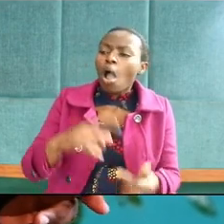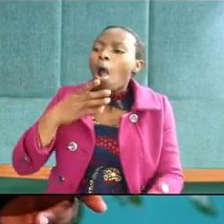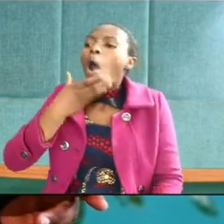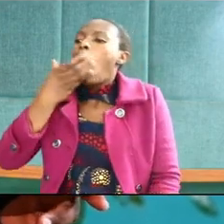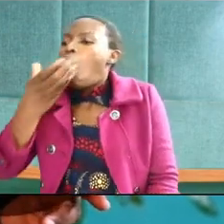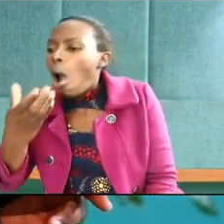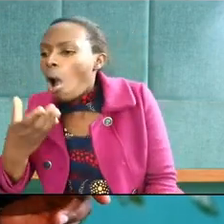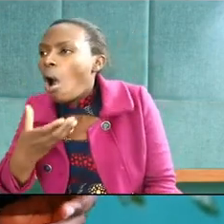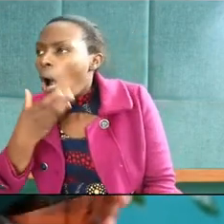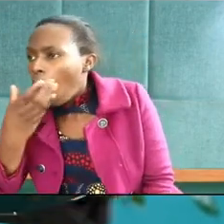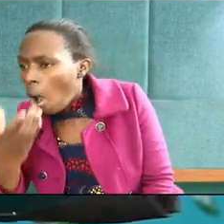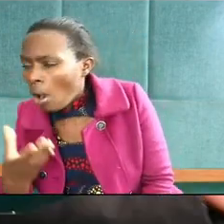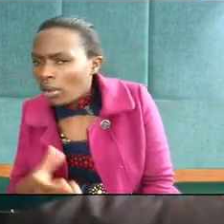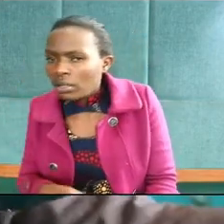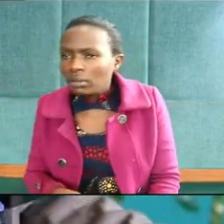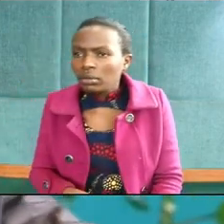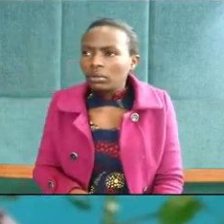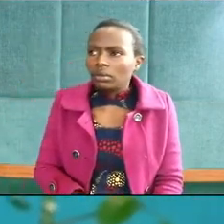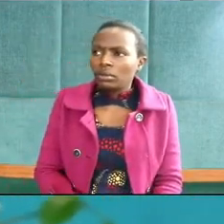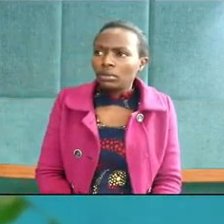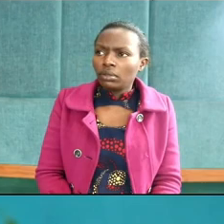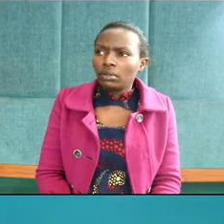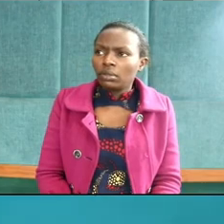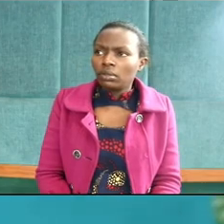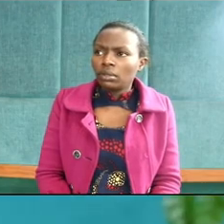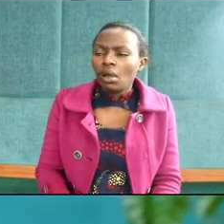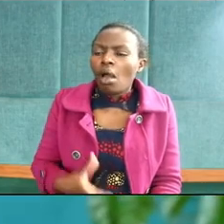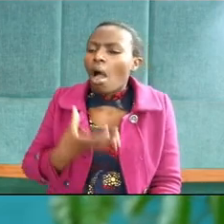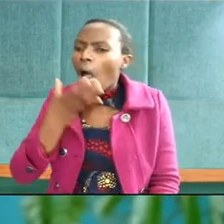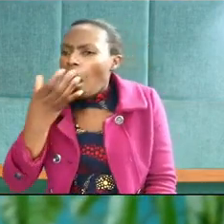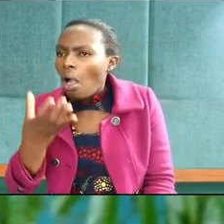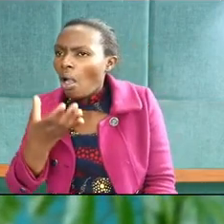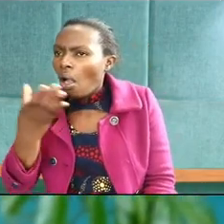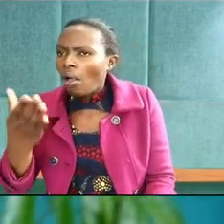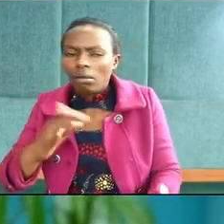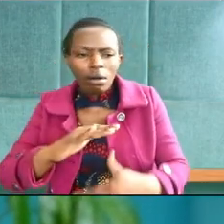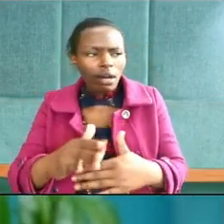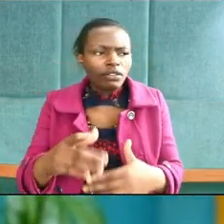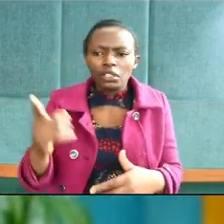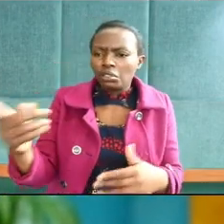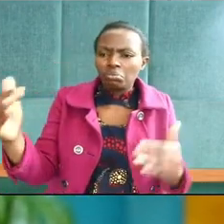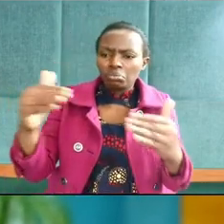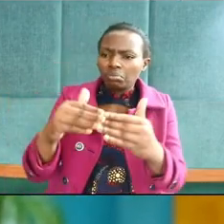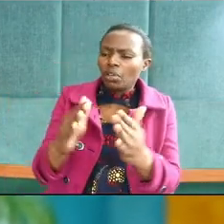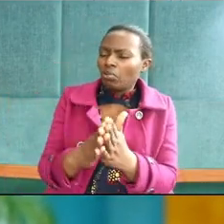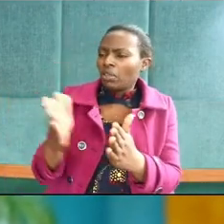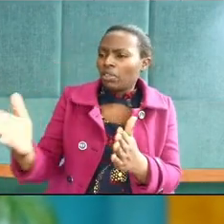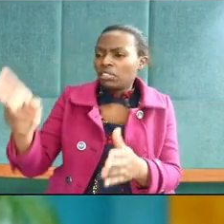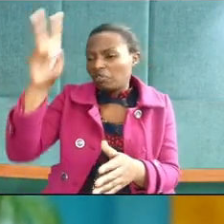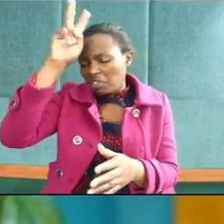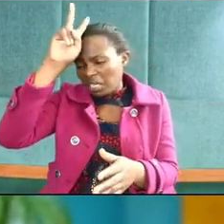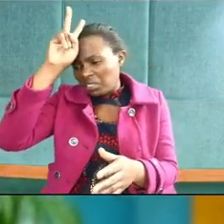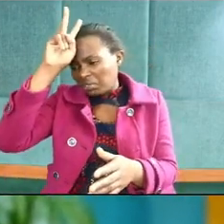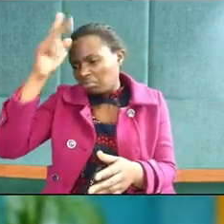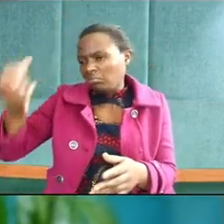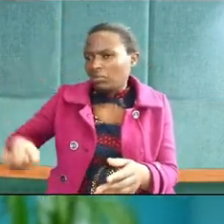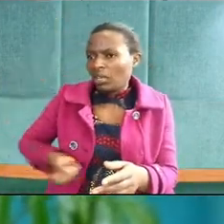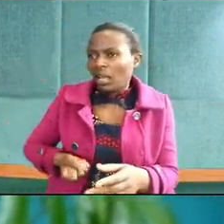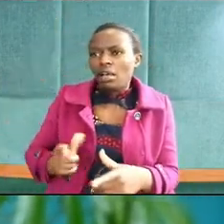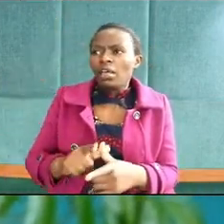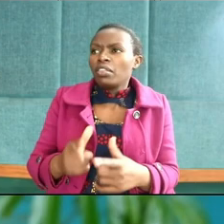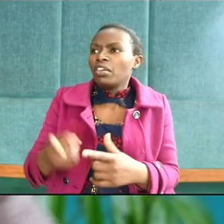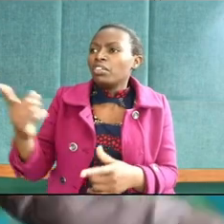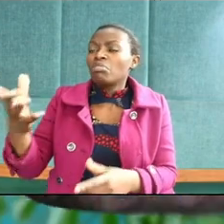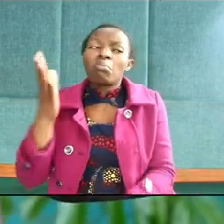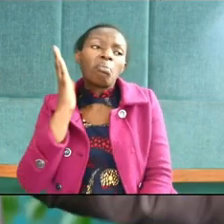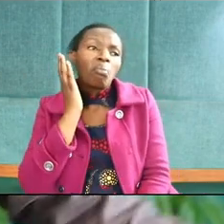Are we hearing? She has started doing what? Spitting at the village. You are a man.